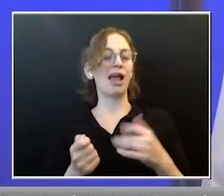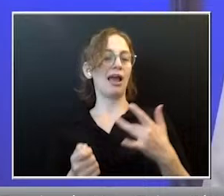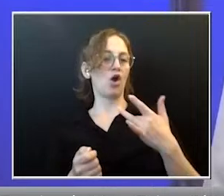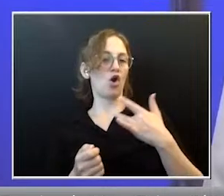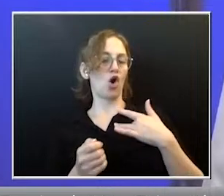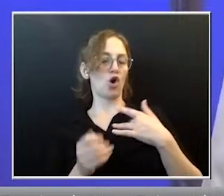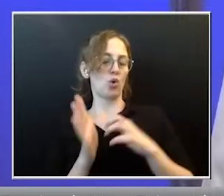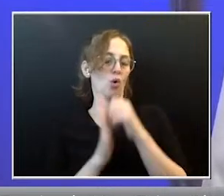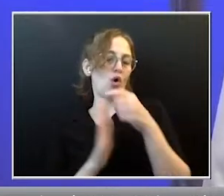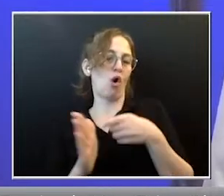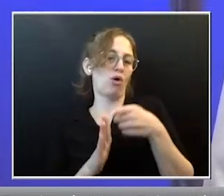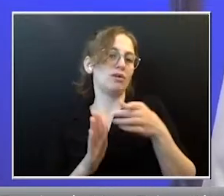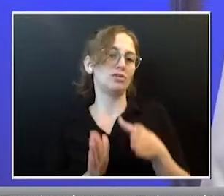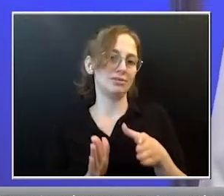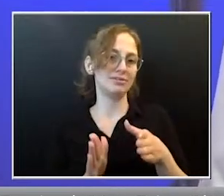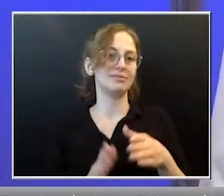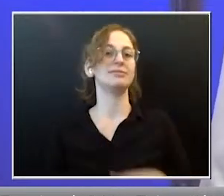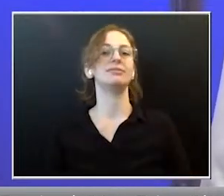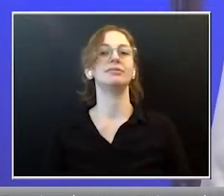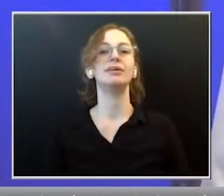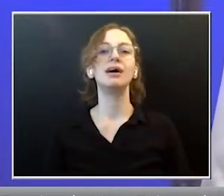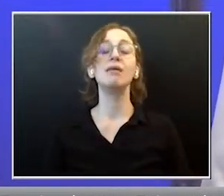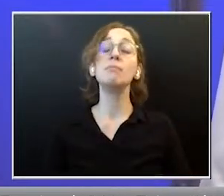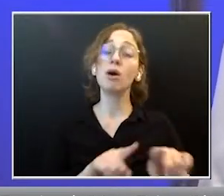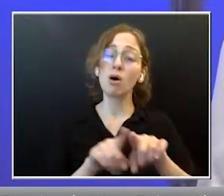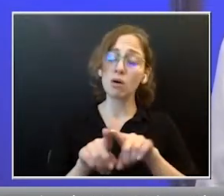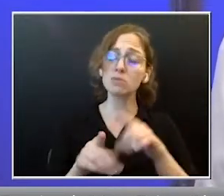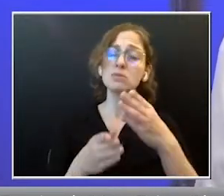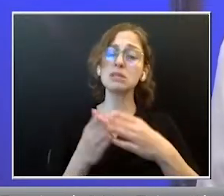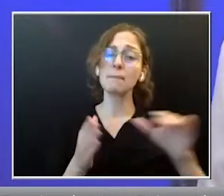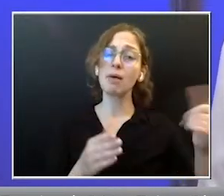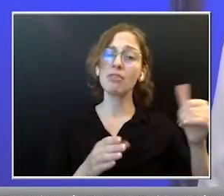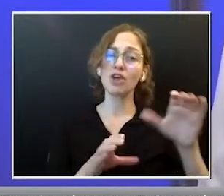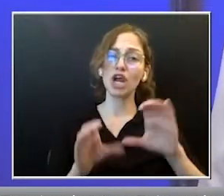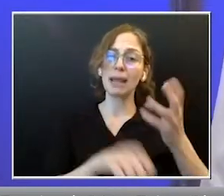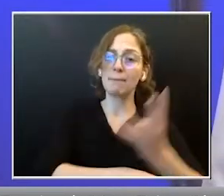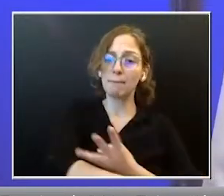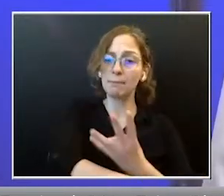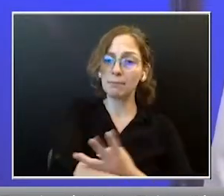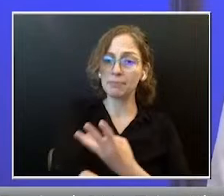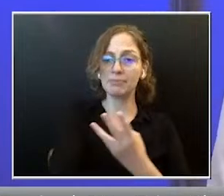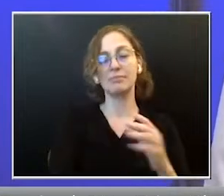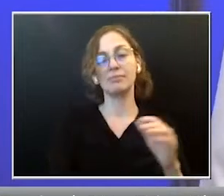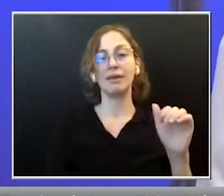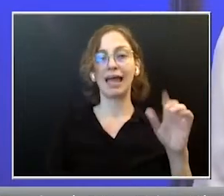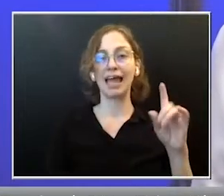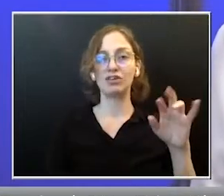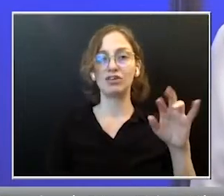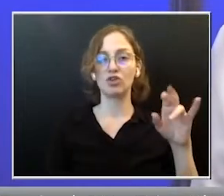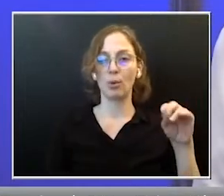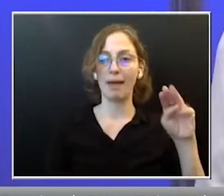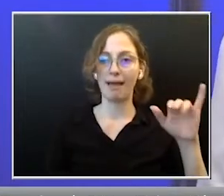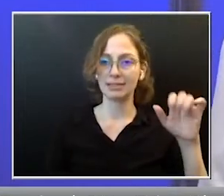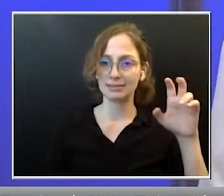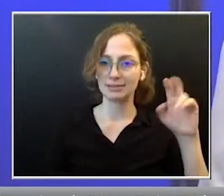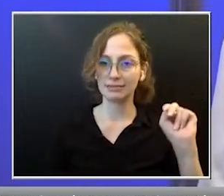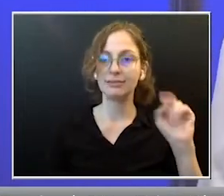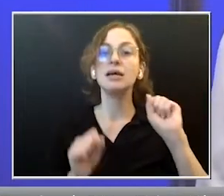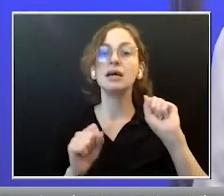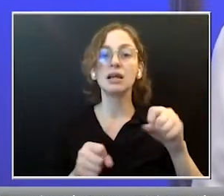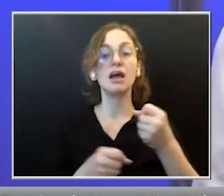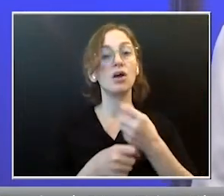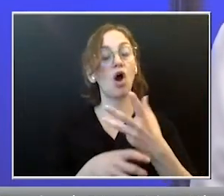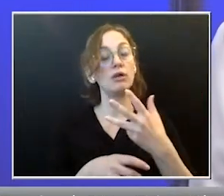But we also know that some of the other chemotherapy, adriamycin, really can cause some heart damage. So